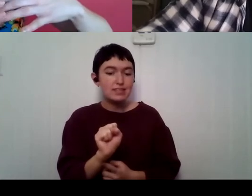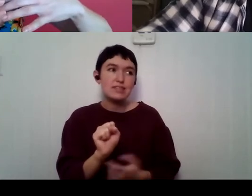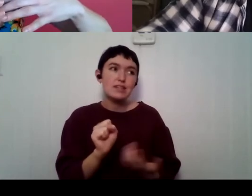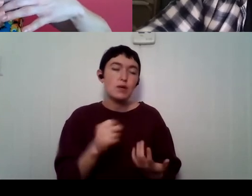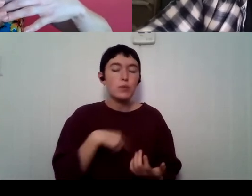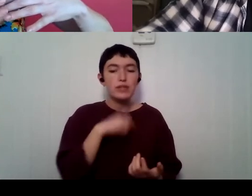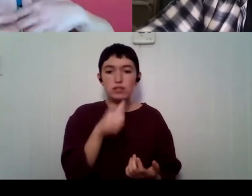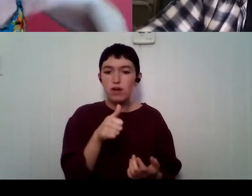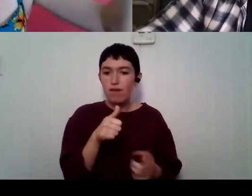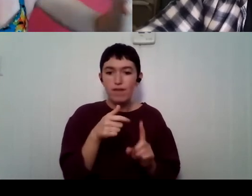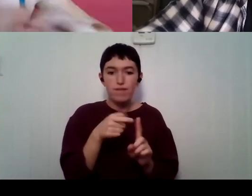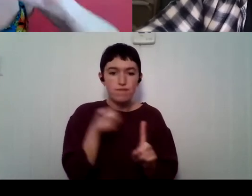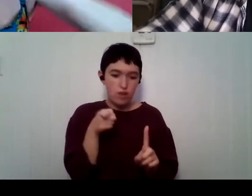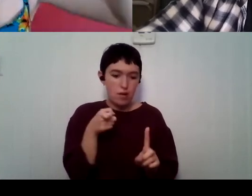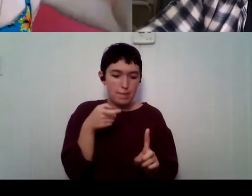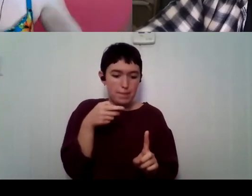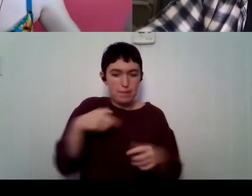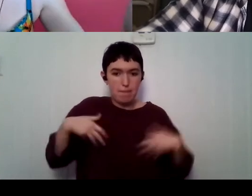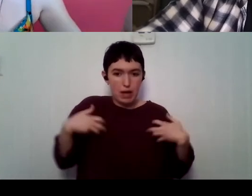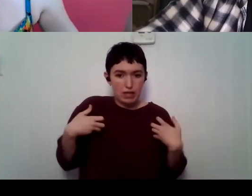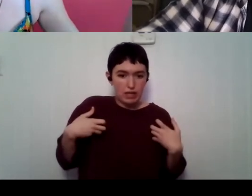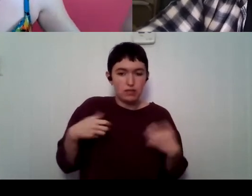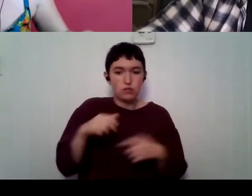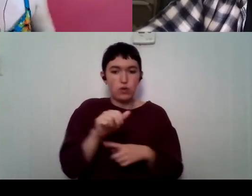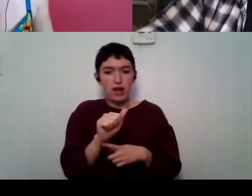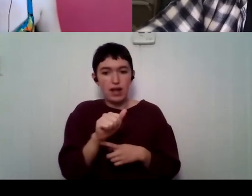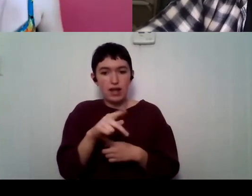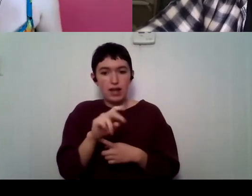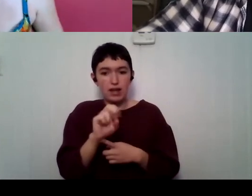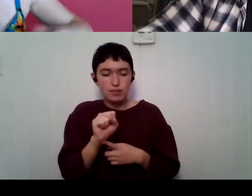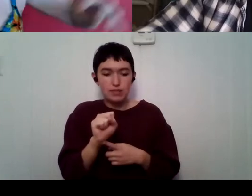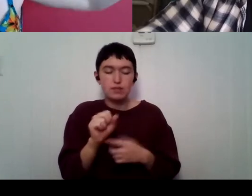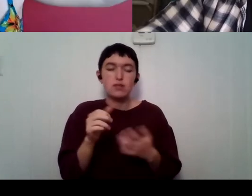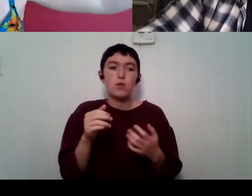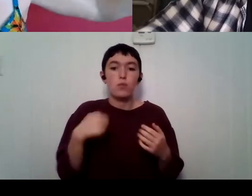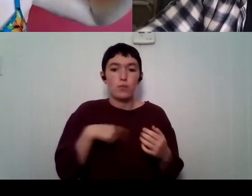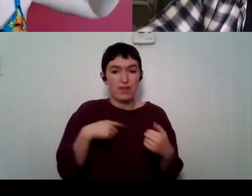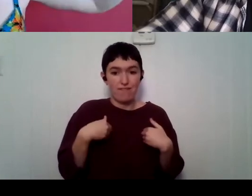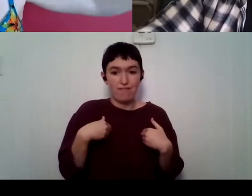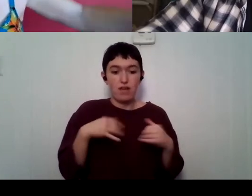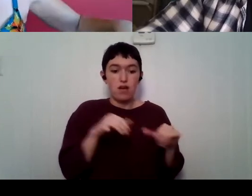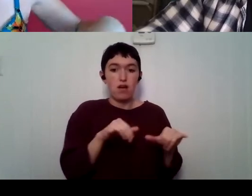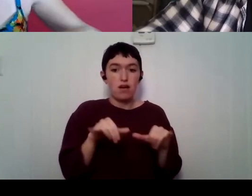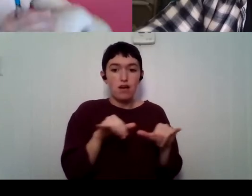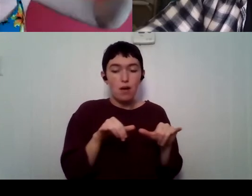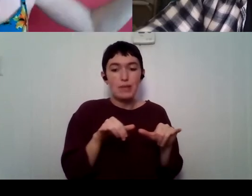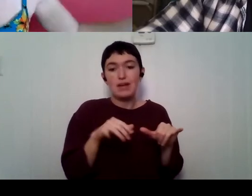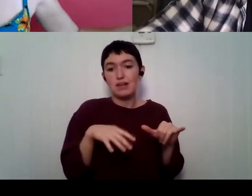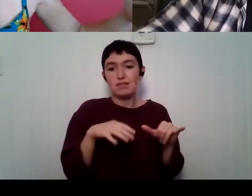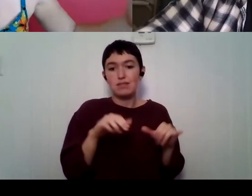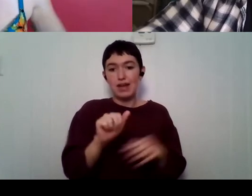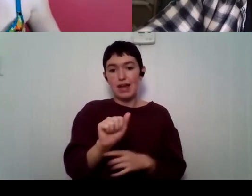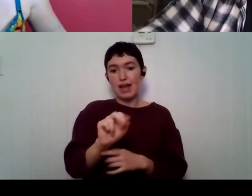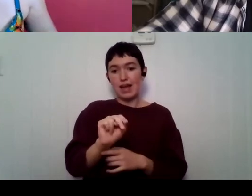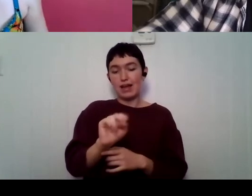you know, or apes. We have a common ancestor, right? So, you know, if we go way back, you know, we have a common ancestor pretty much